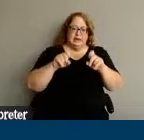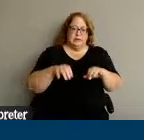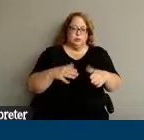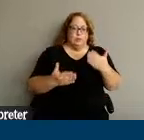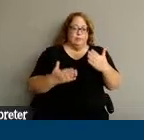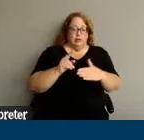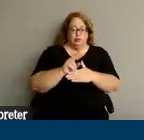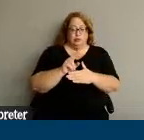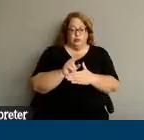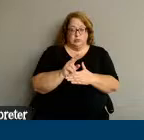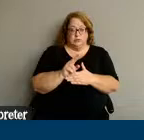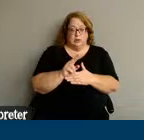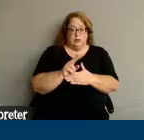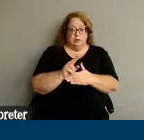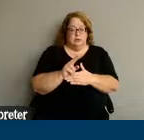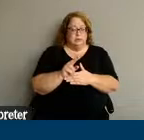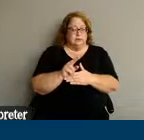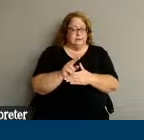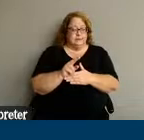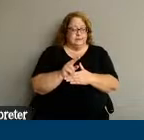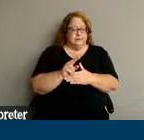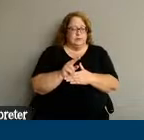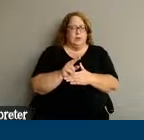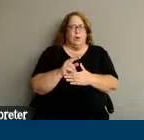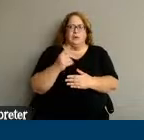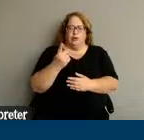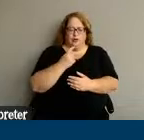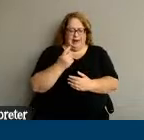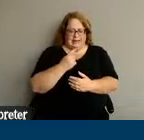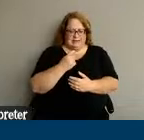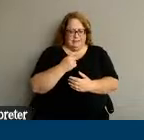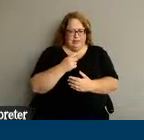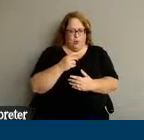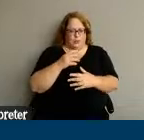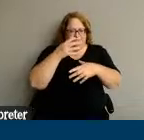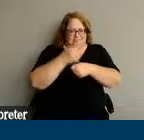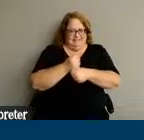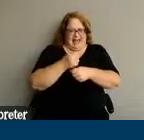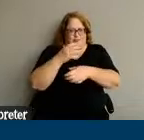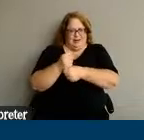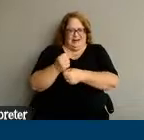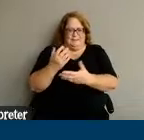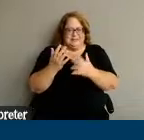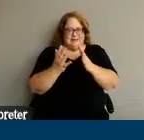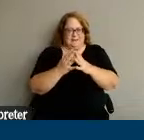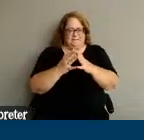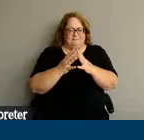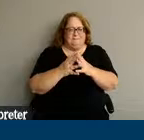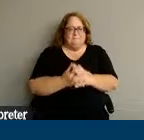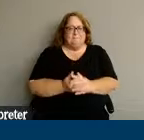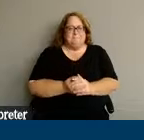We might use the, oh, you're gonna ask me all of the acronyms. Like, we might use the.